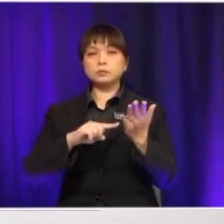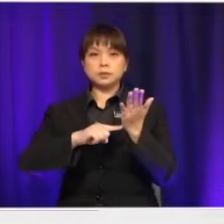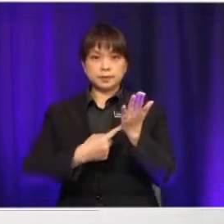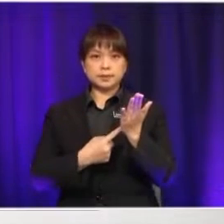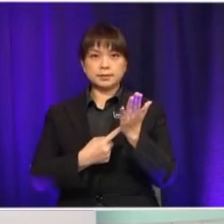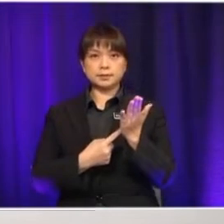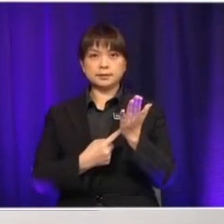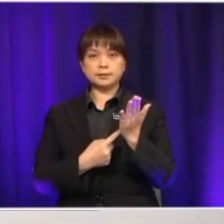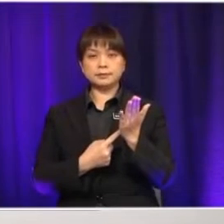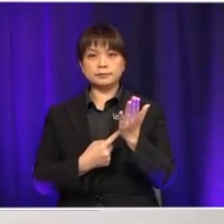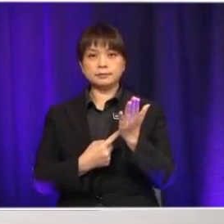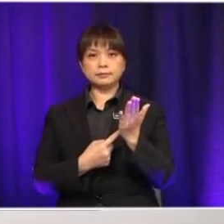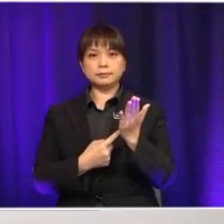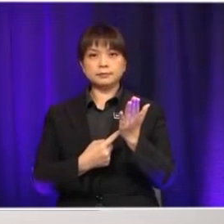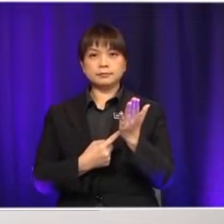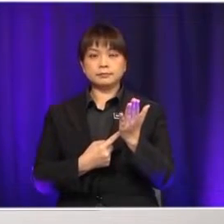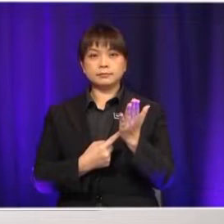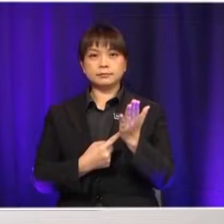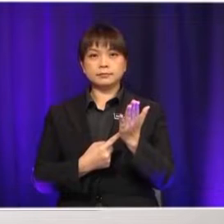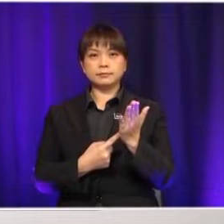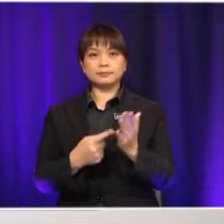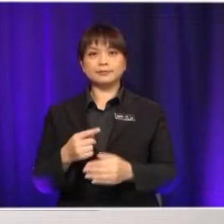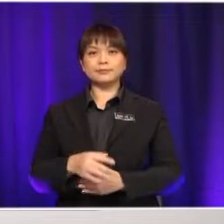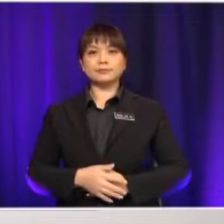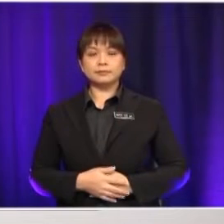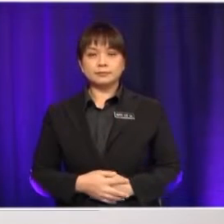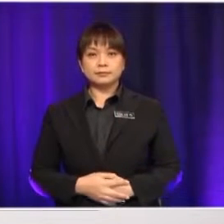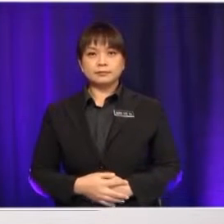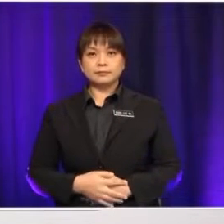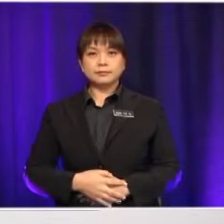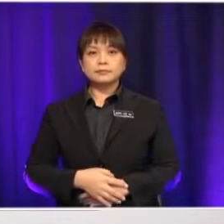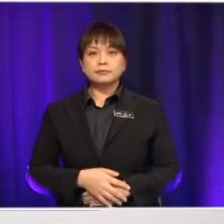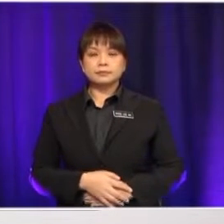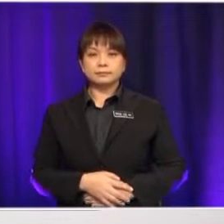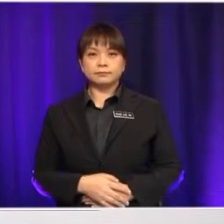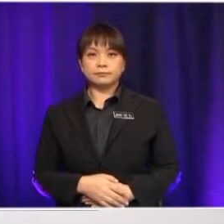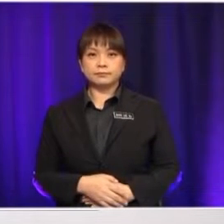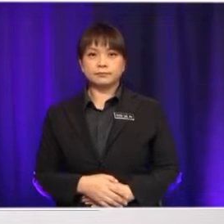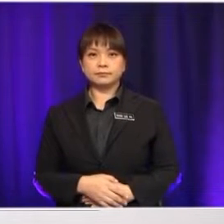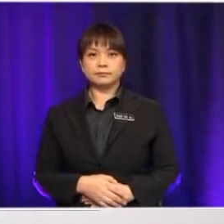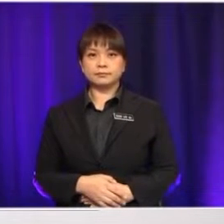No one? You ready, right? Everyone is waiting for the other person to raise their hands. Okay. Okay, who is going to start first?